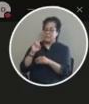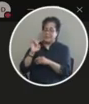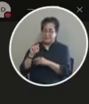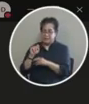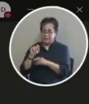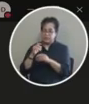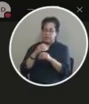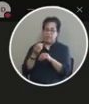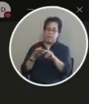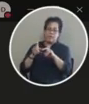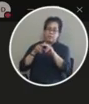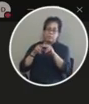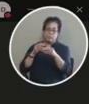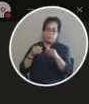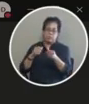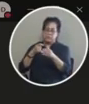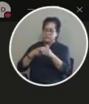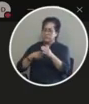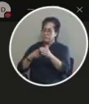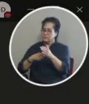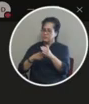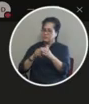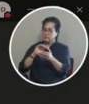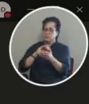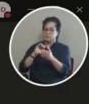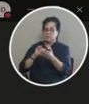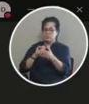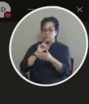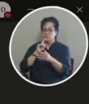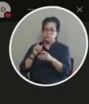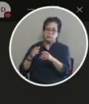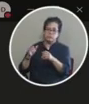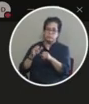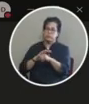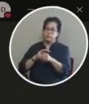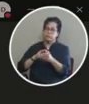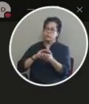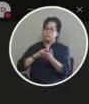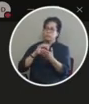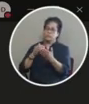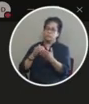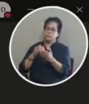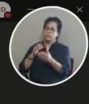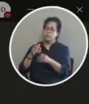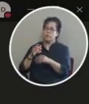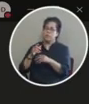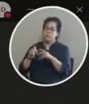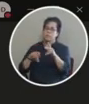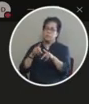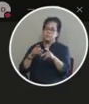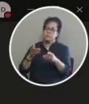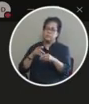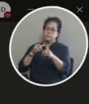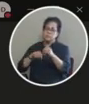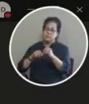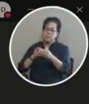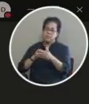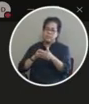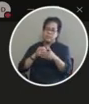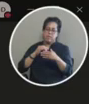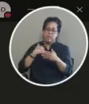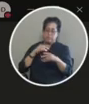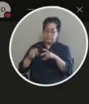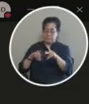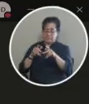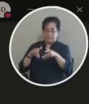runaway increases of our property taxes, amounts to a full-blown fiscal assault by elected officials upon El Paso, leaving citizens in a